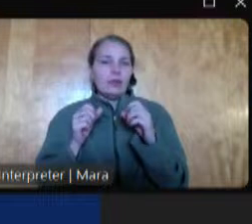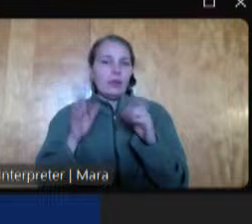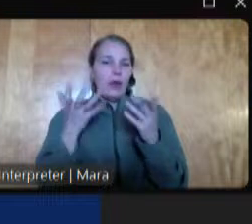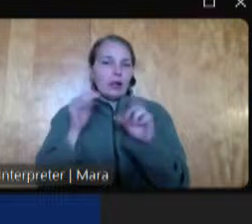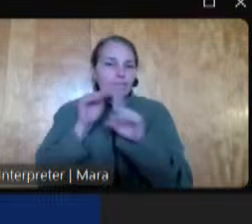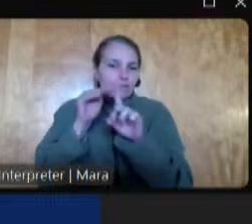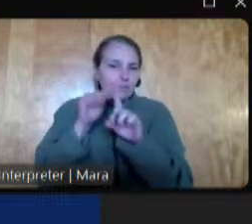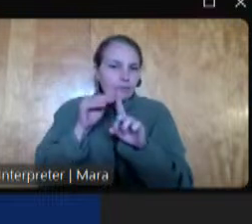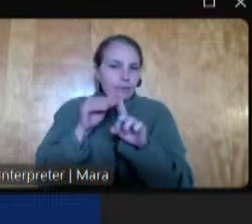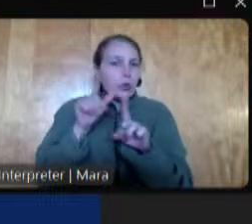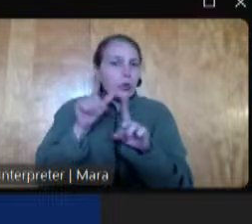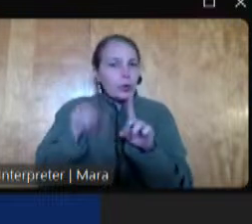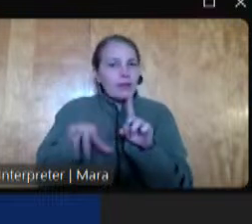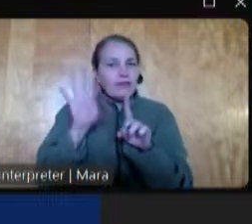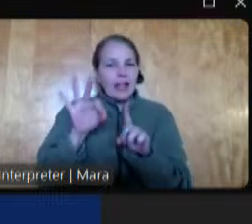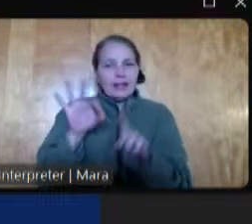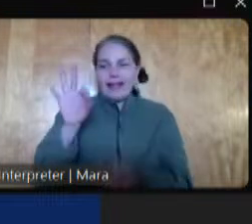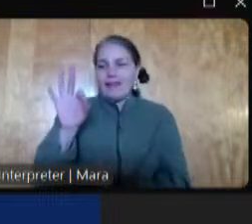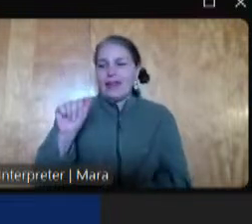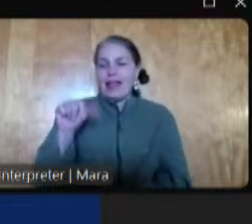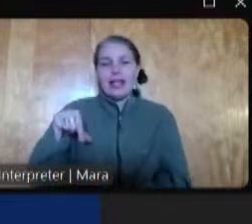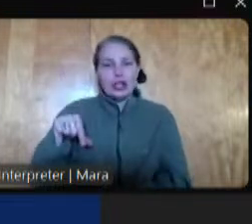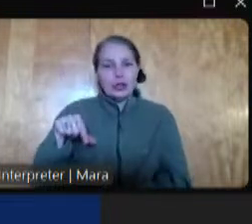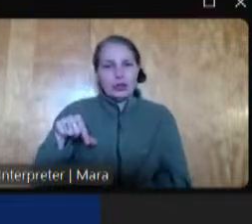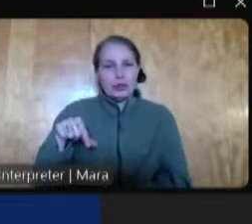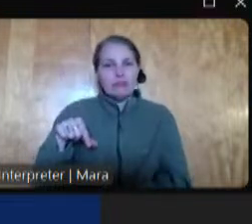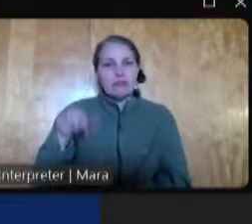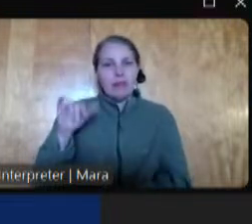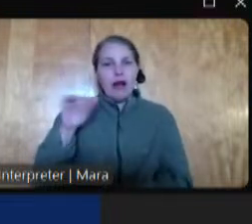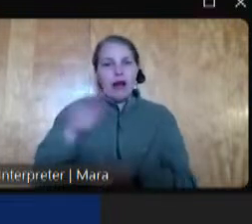asked questions on the website, which is